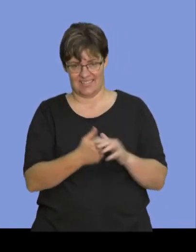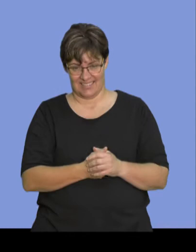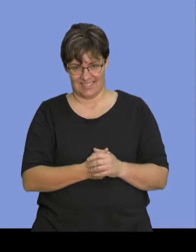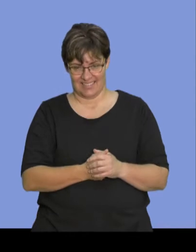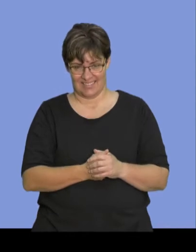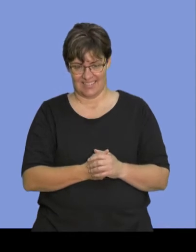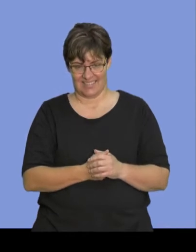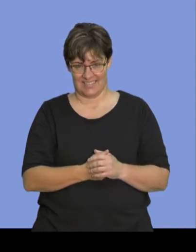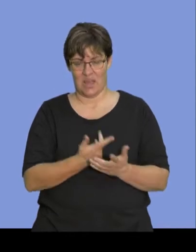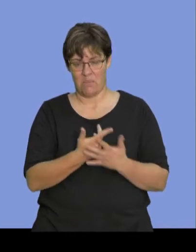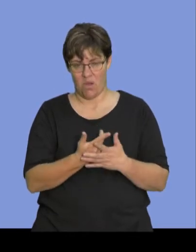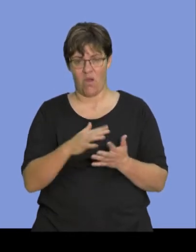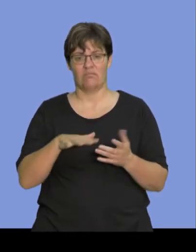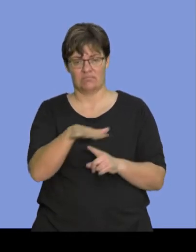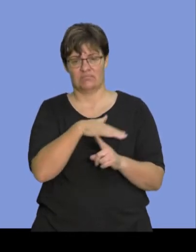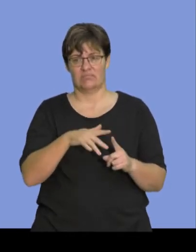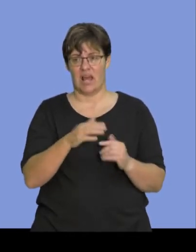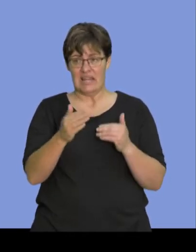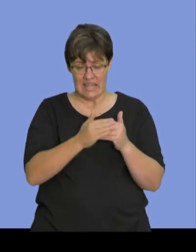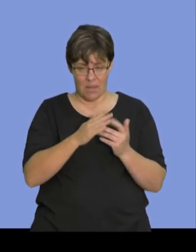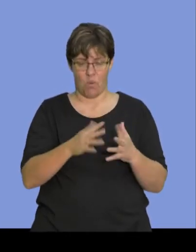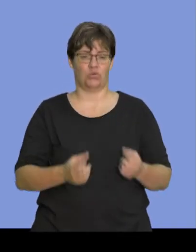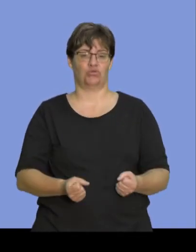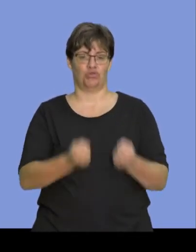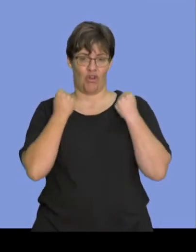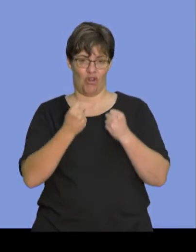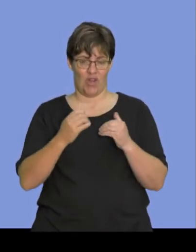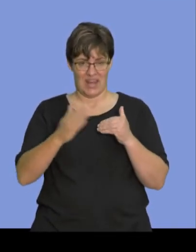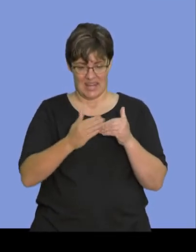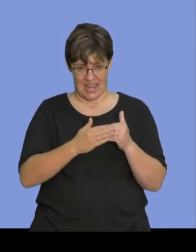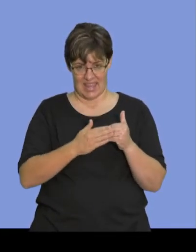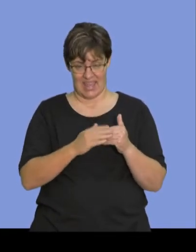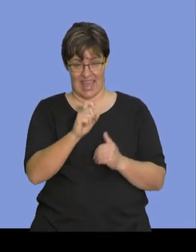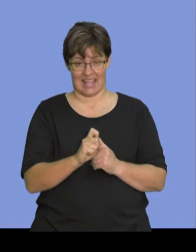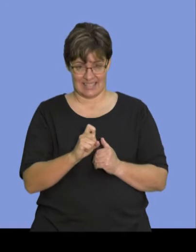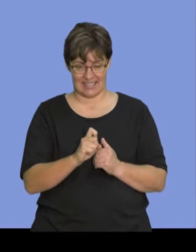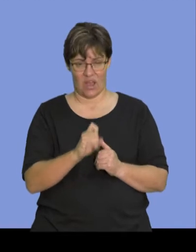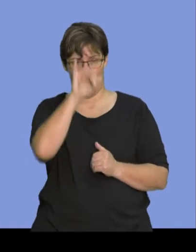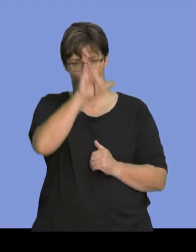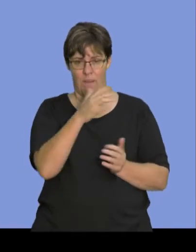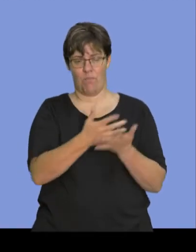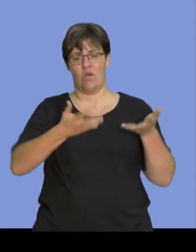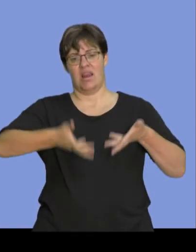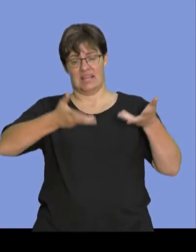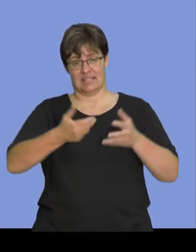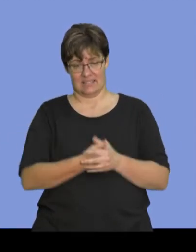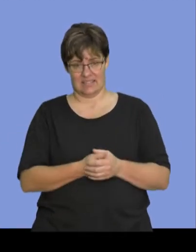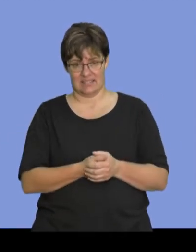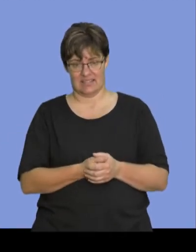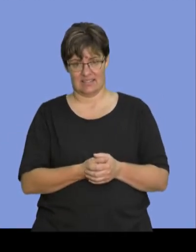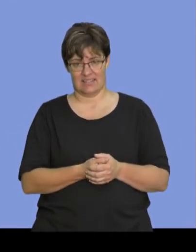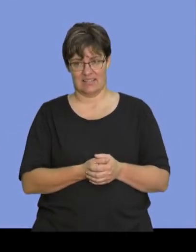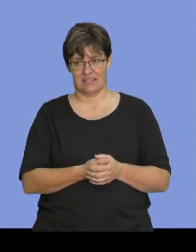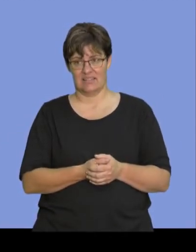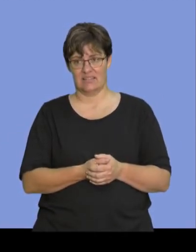That's where the field is actually strongest. So the field is actually stronger at X compared to Y, okay? So